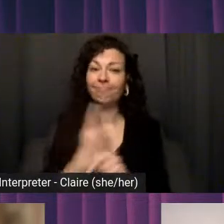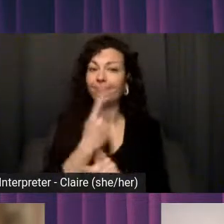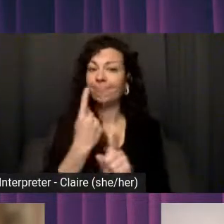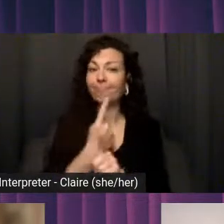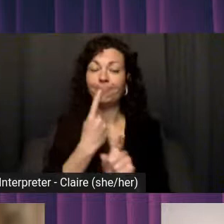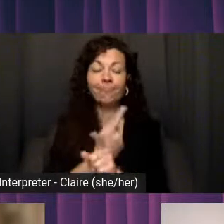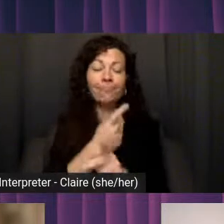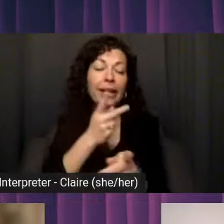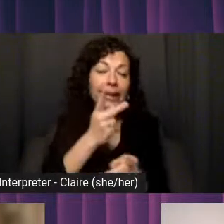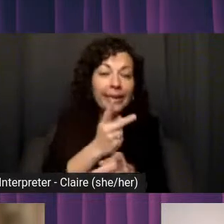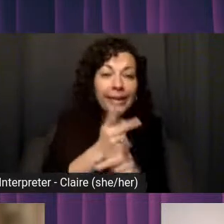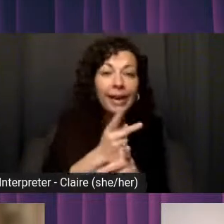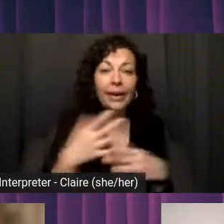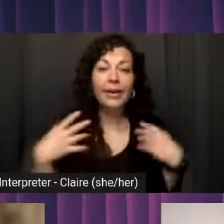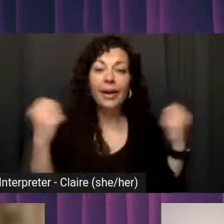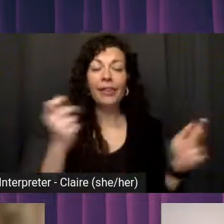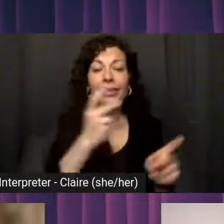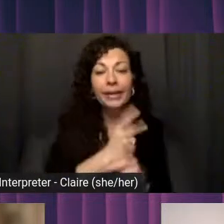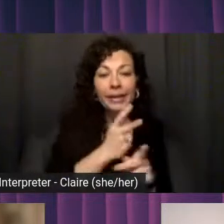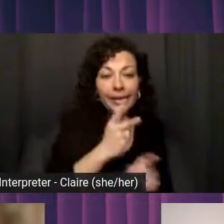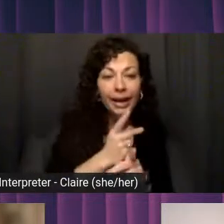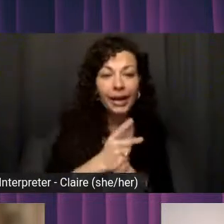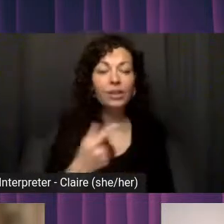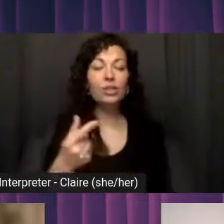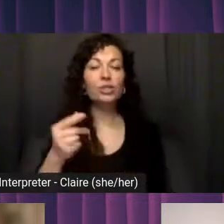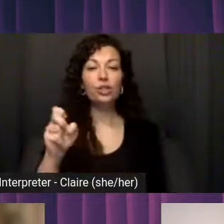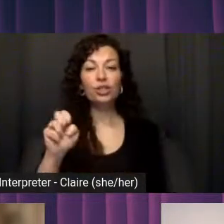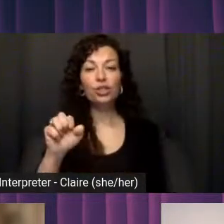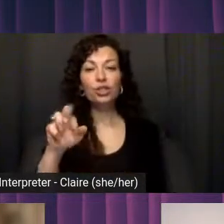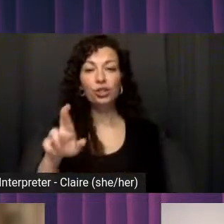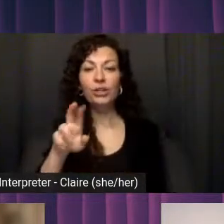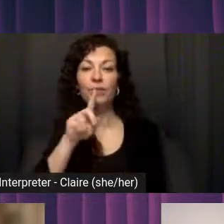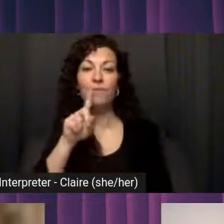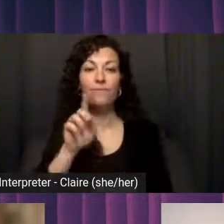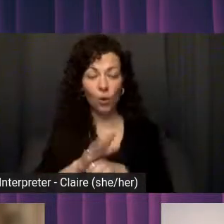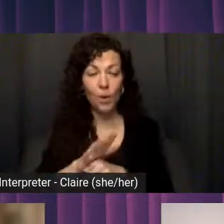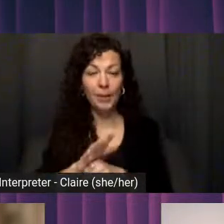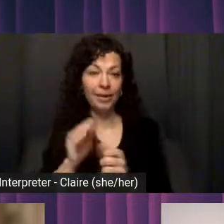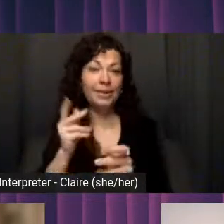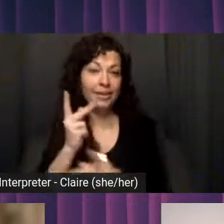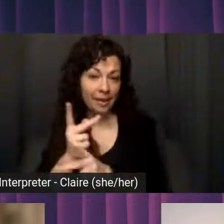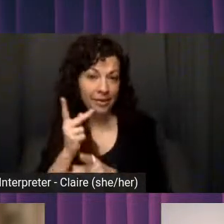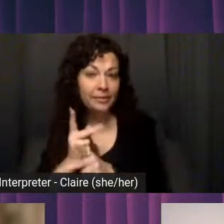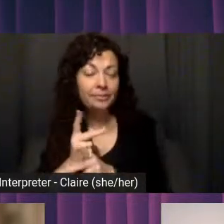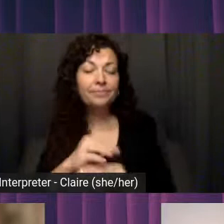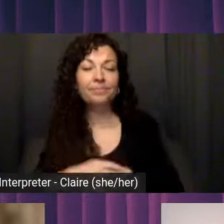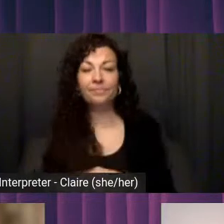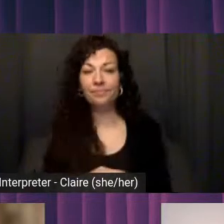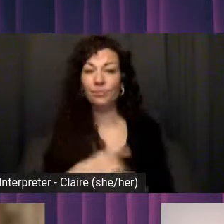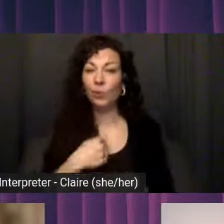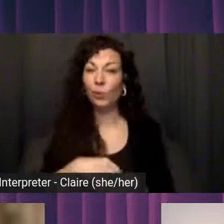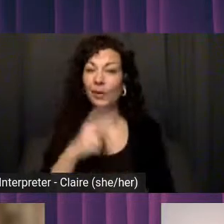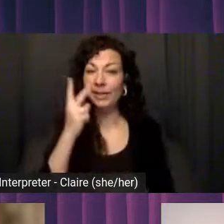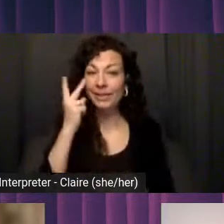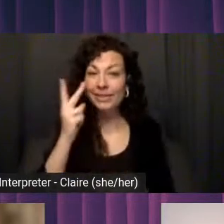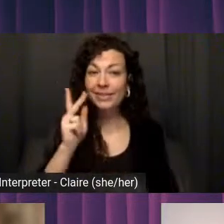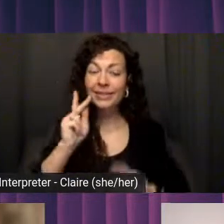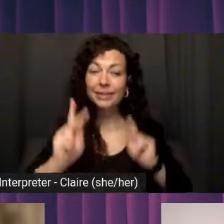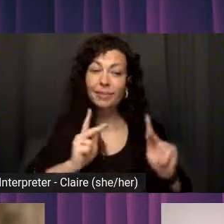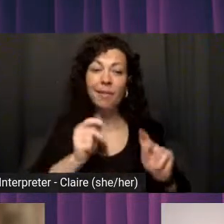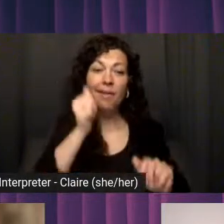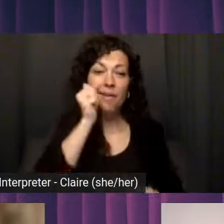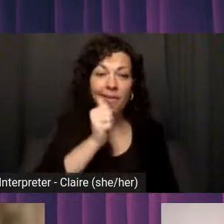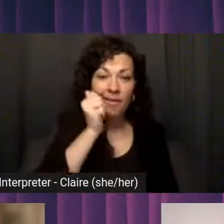And, you know, we're just seeing patients every day and watching as the healthcare landscape changes and access